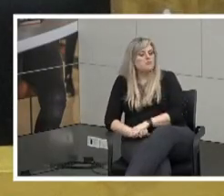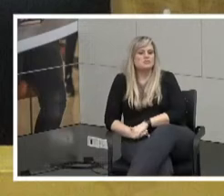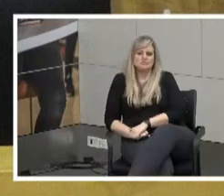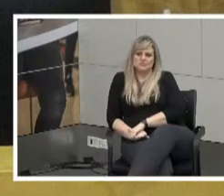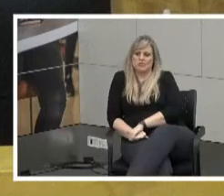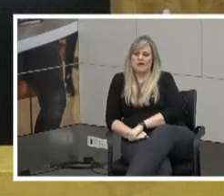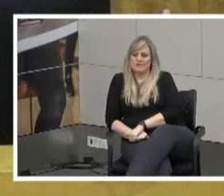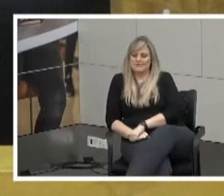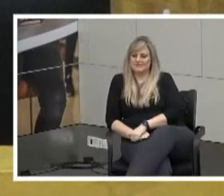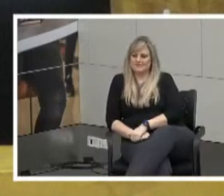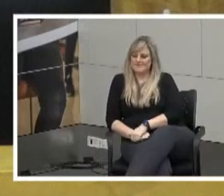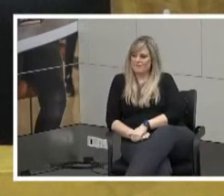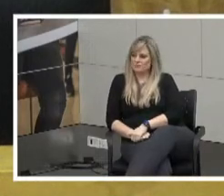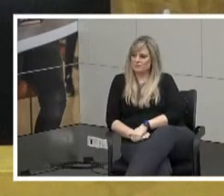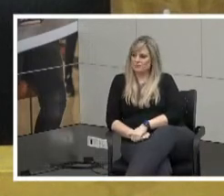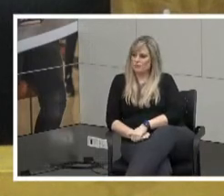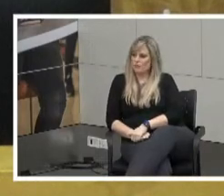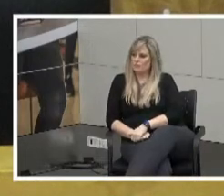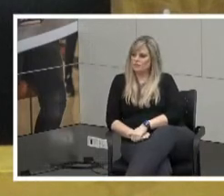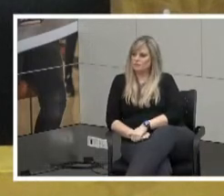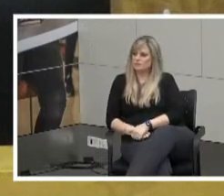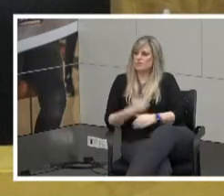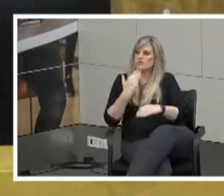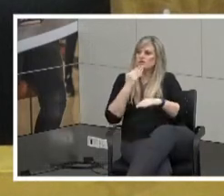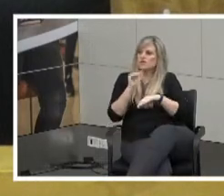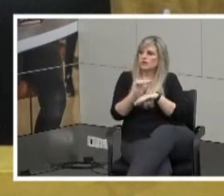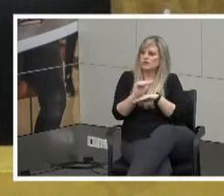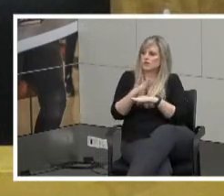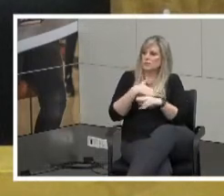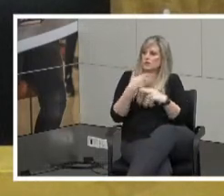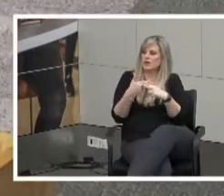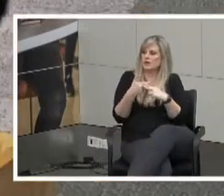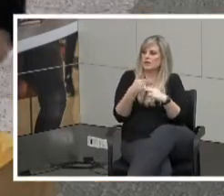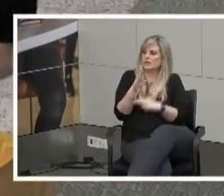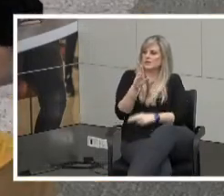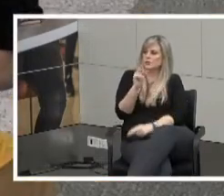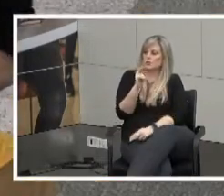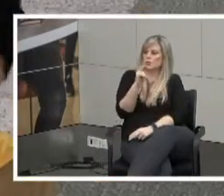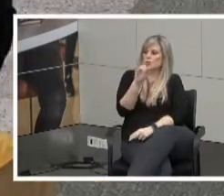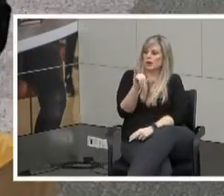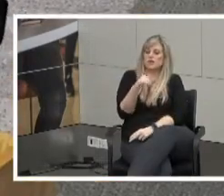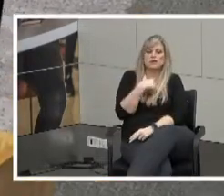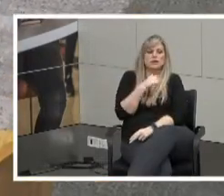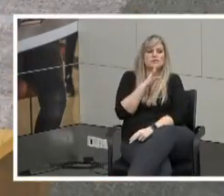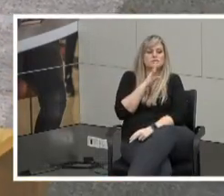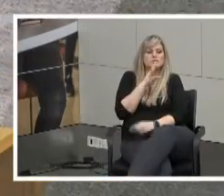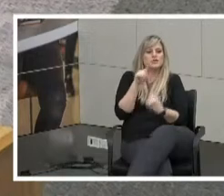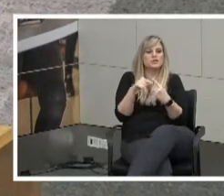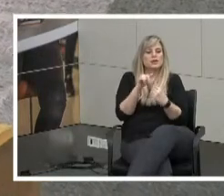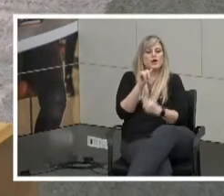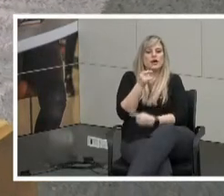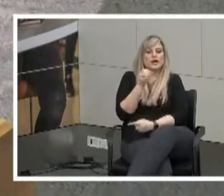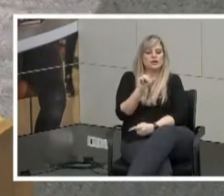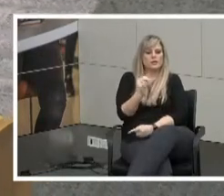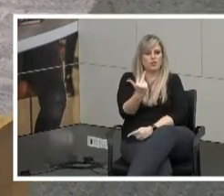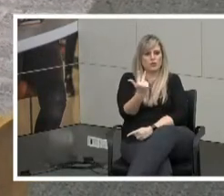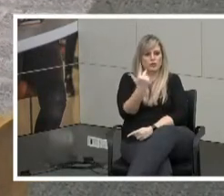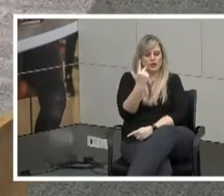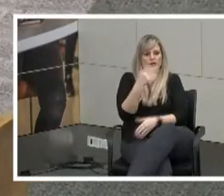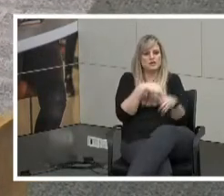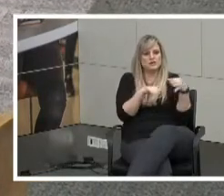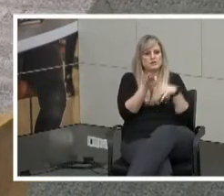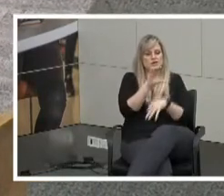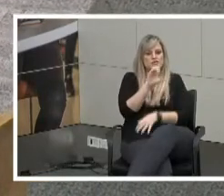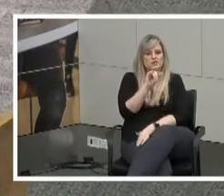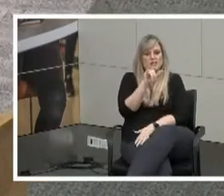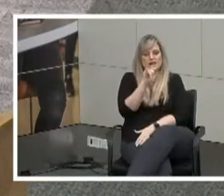you miss da yes ma'am good evening my name is Brandy daada and I'm speaking to agenda item three on behalf of Cali